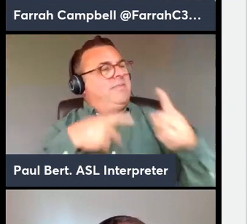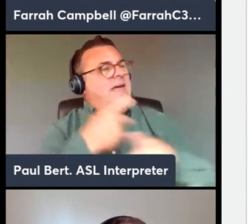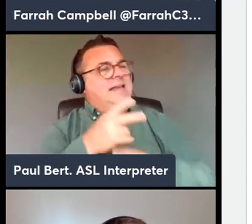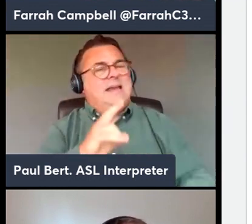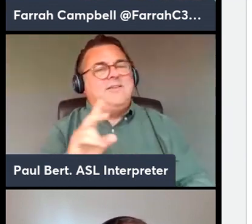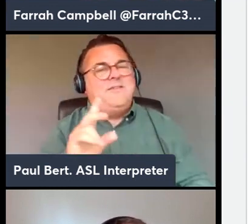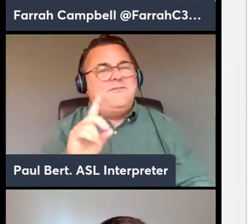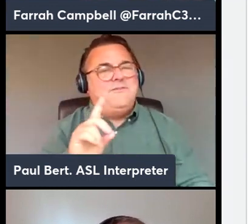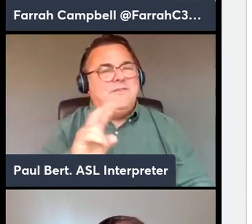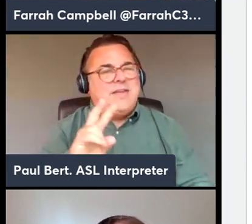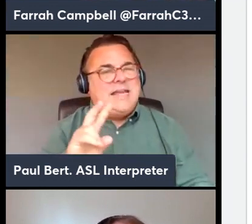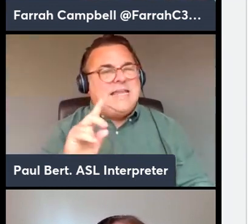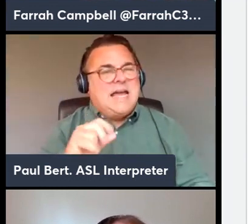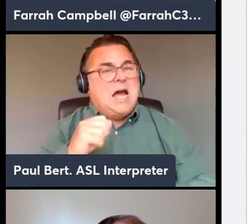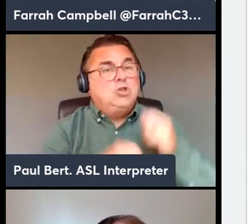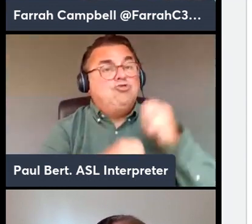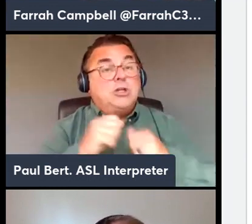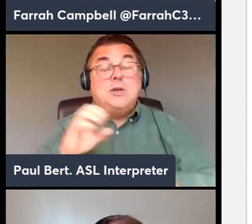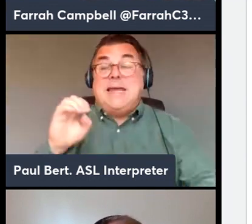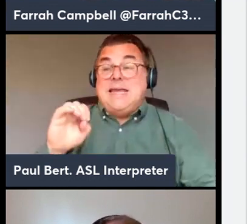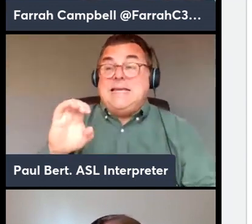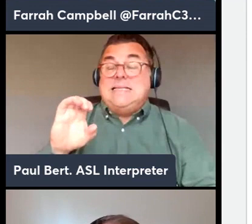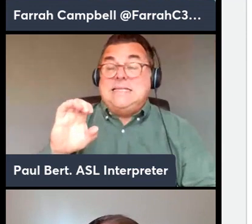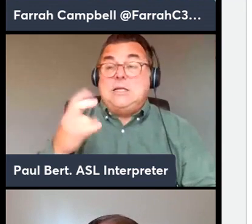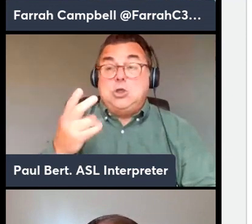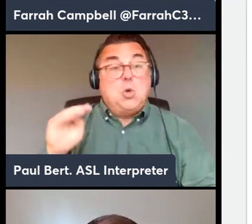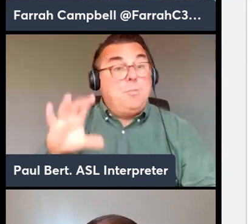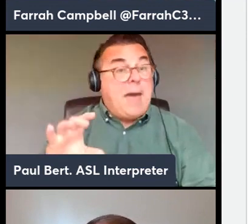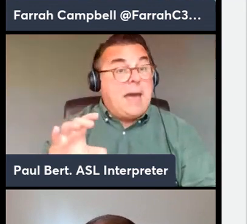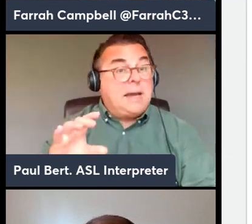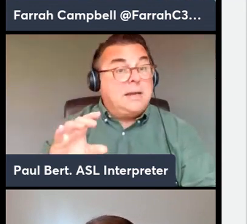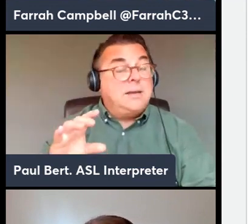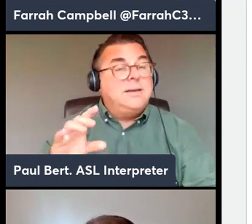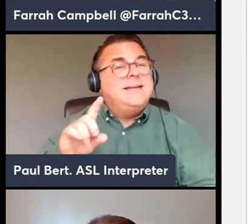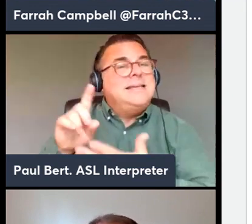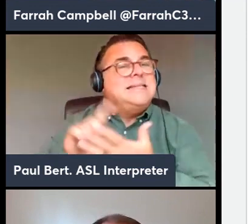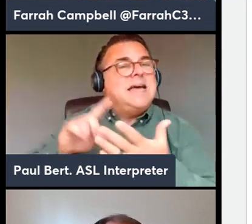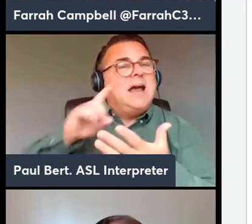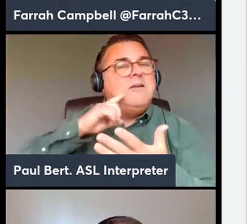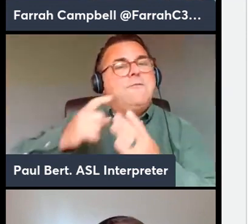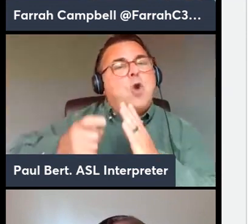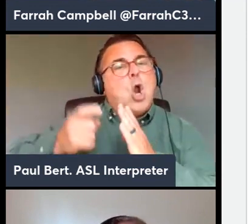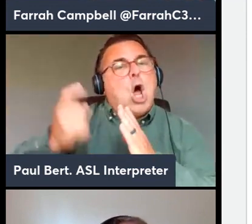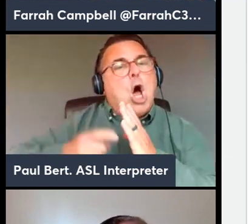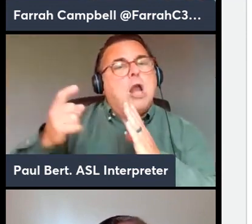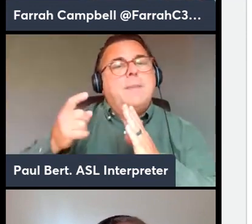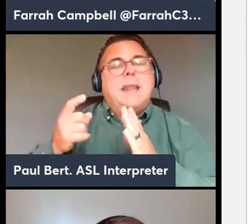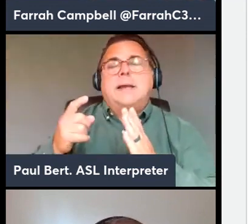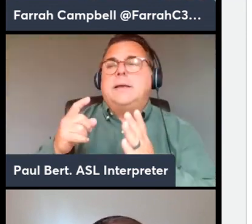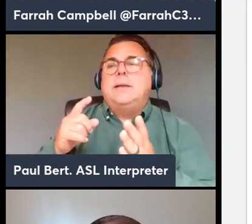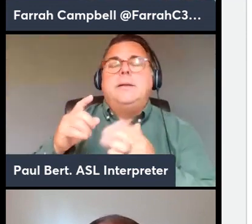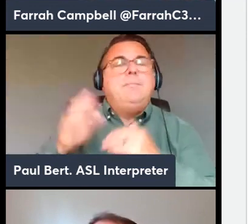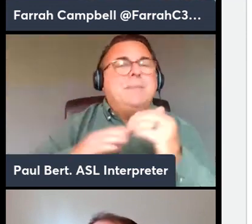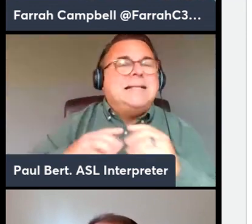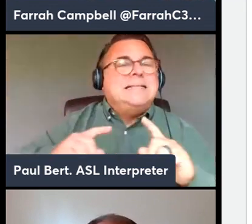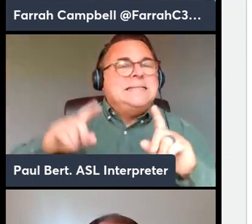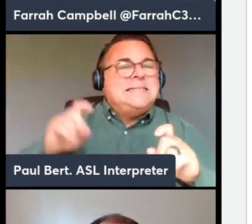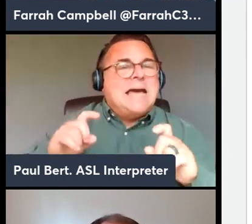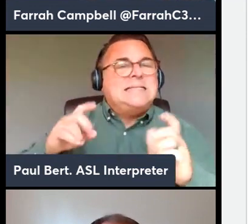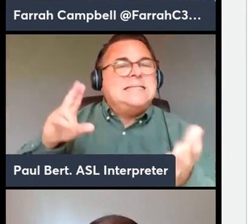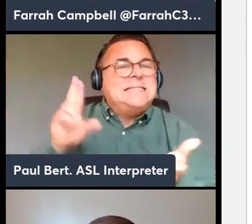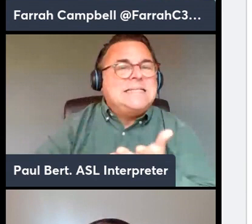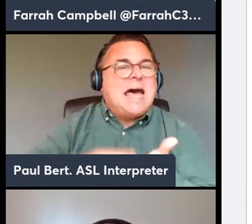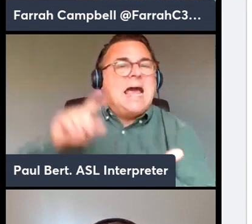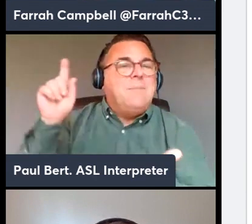infrastructure, EC2 Mac instances are really designed for that sort of automated build, test, sign, publish workflows. Again, once